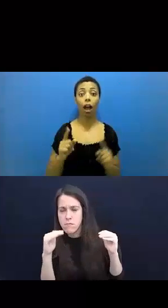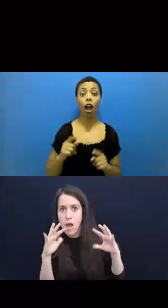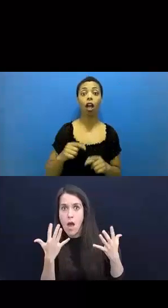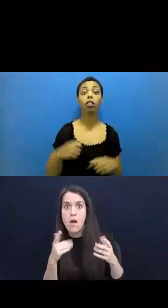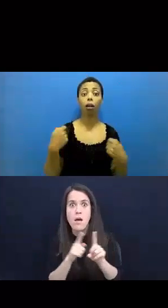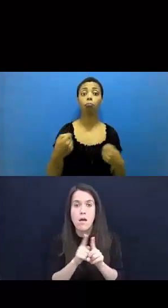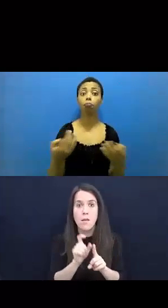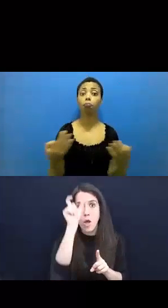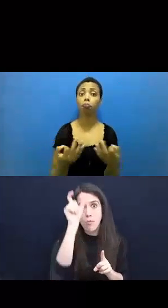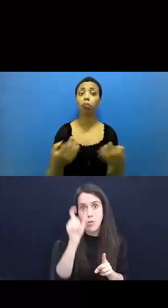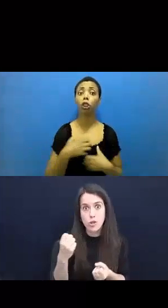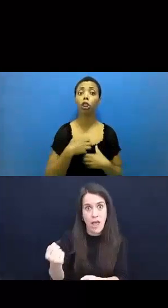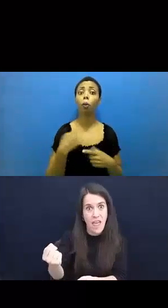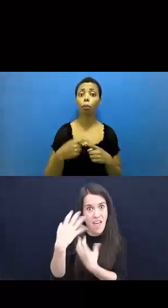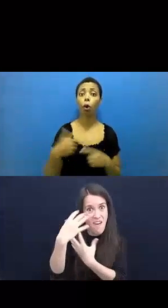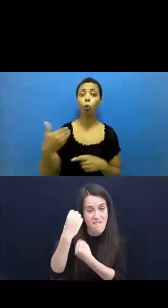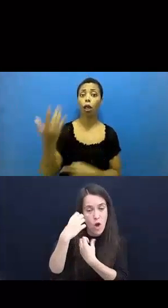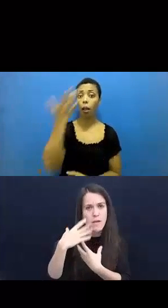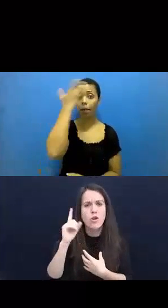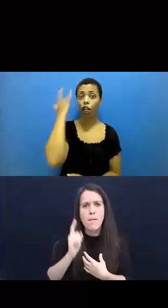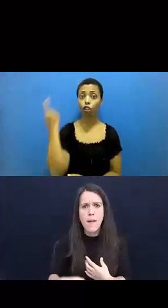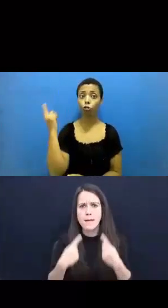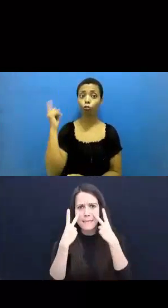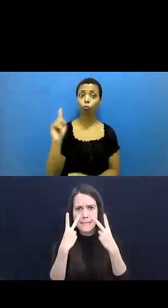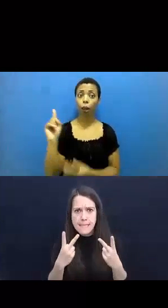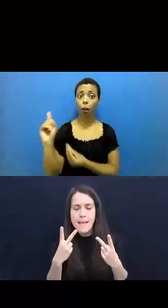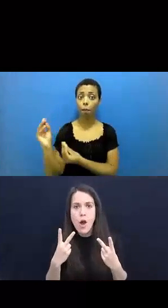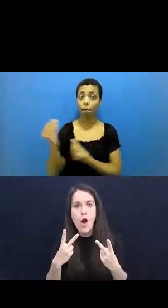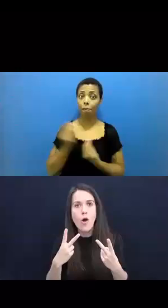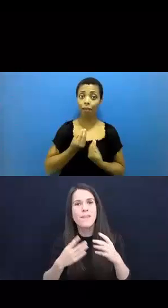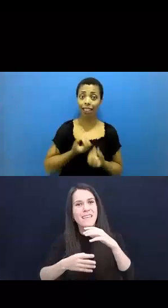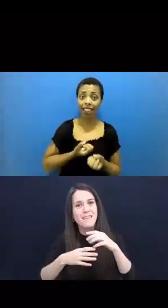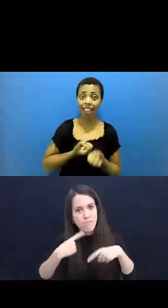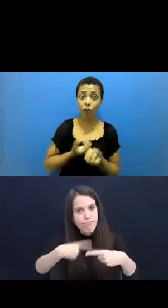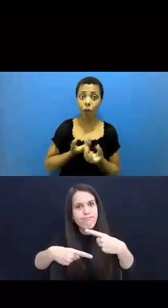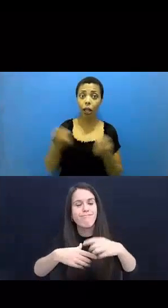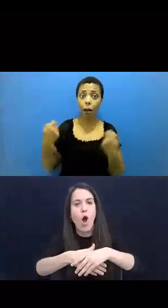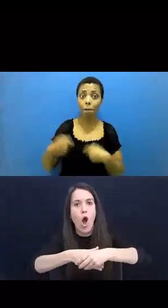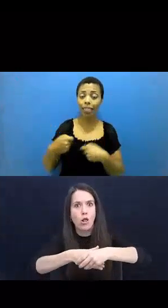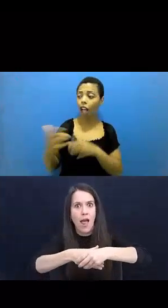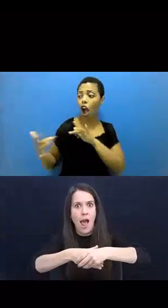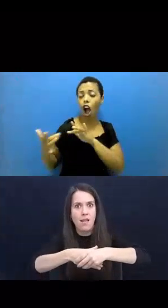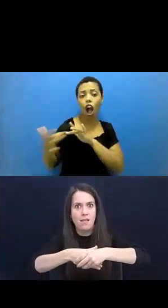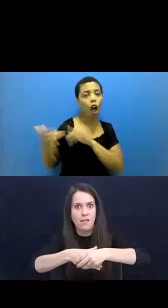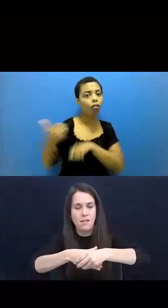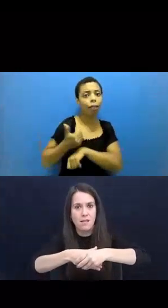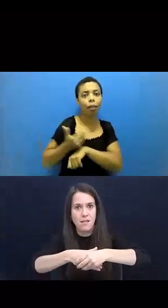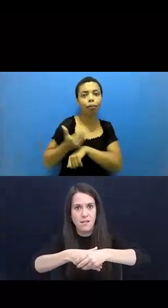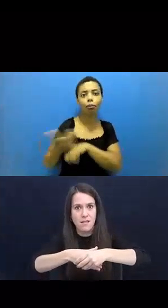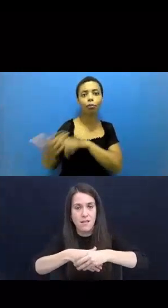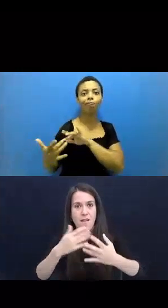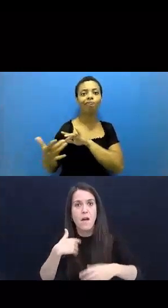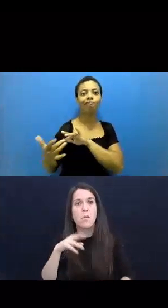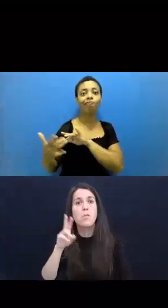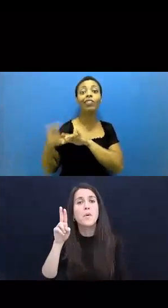person gives you the information, they need to keep the contact all the time. If the pressure's too light, it can be very